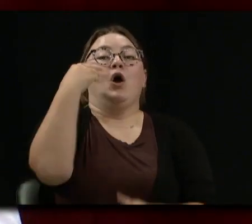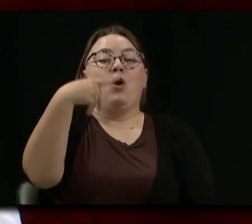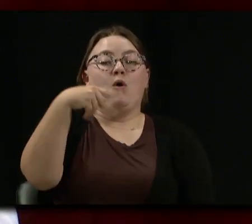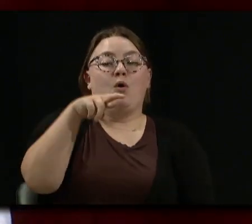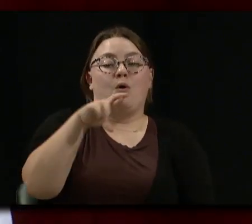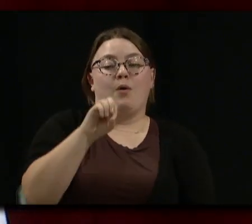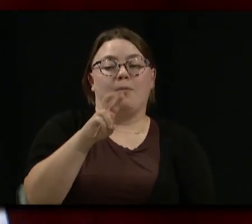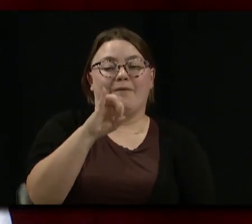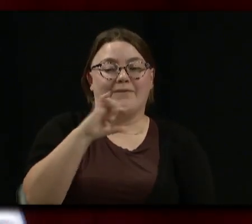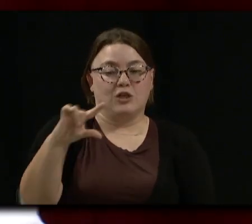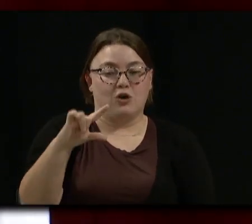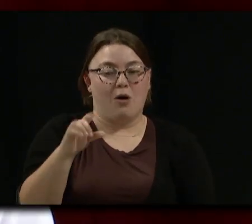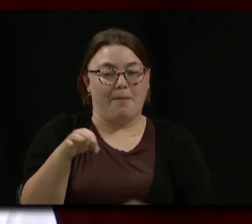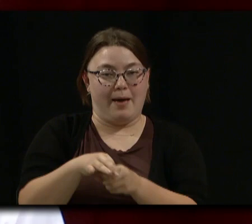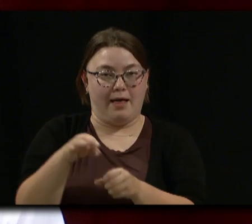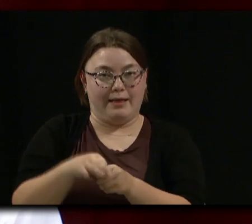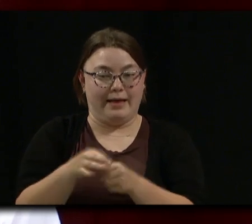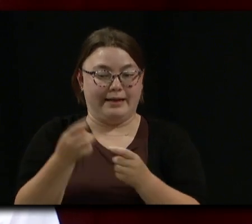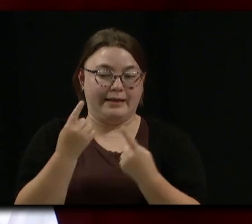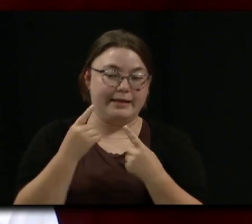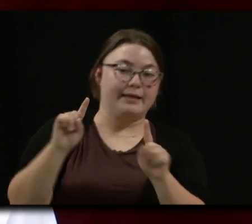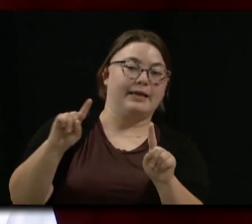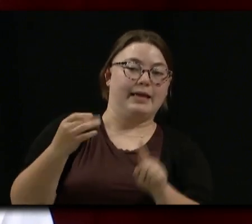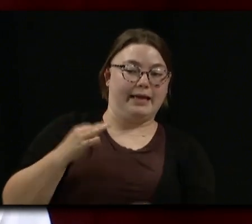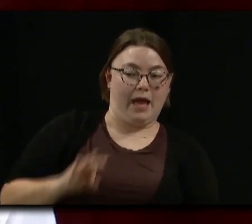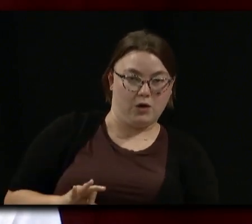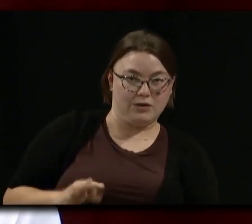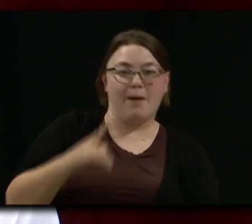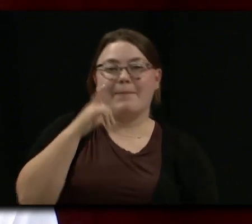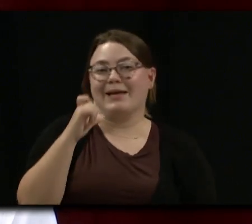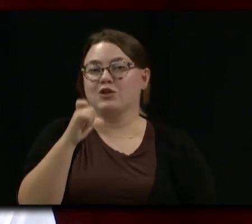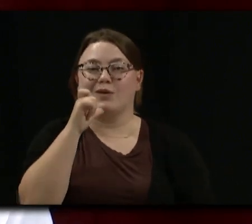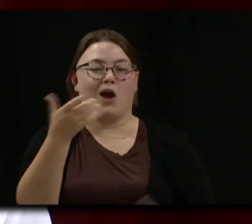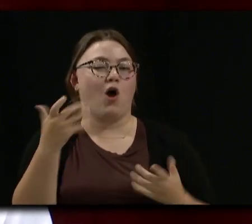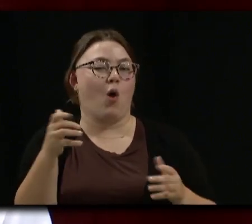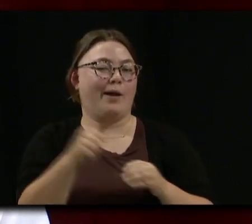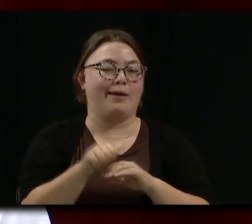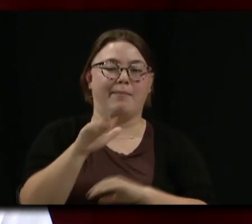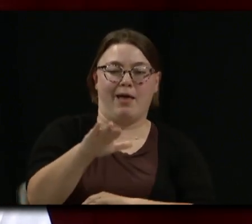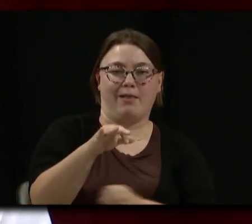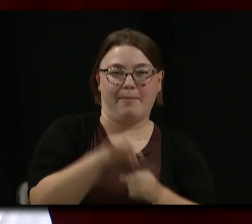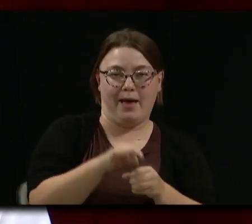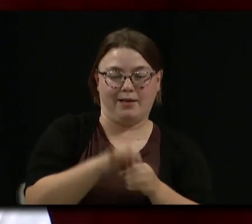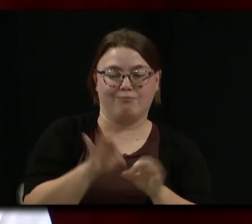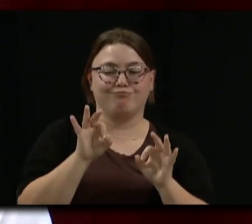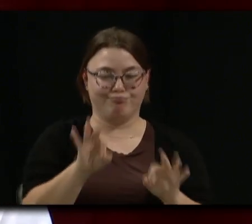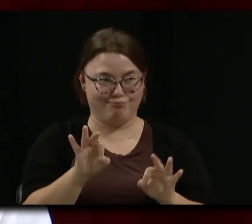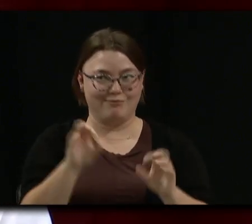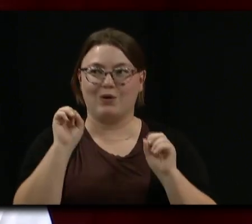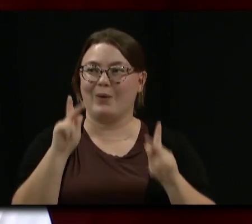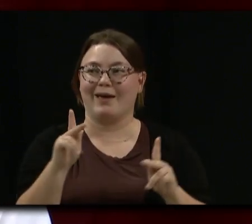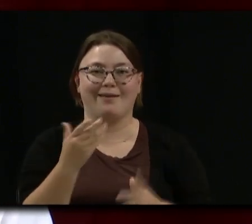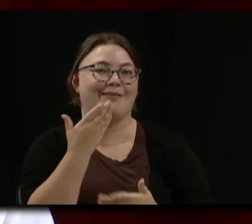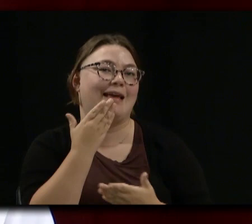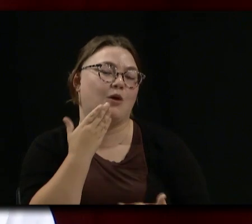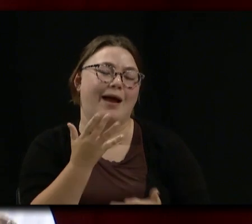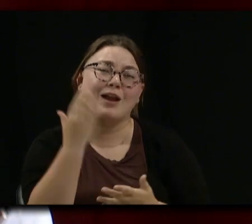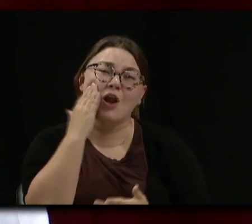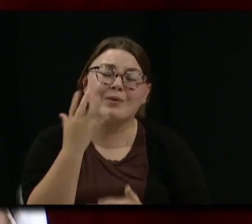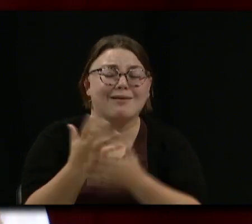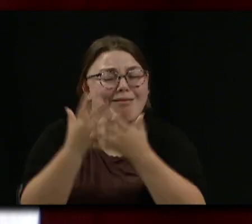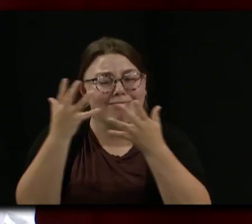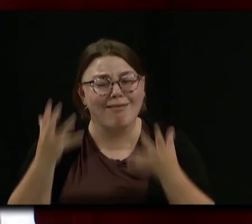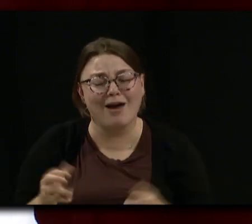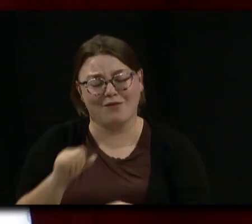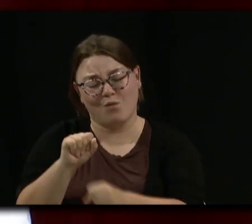not submit the absentee ballot. Sure. So That's perfect. absolutely right. I know it's a lot of work, and I know that it's